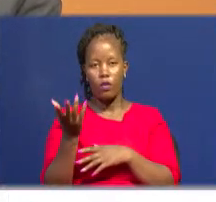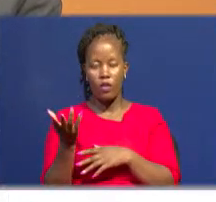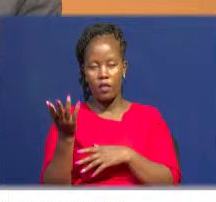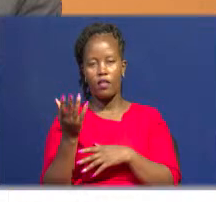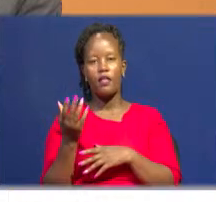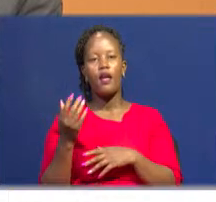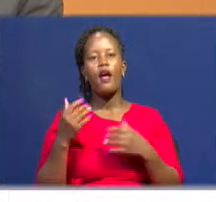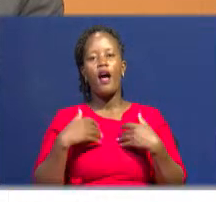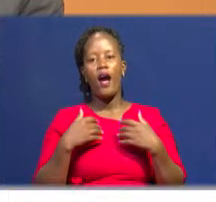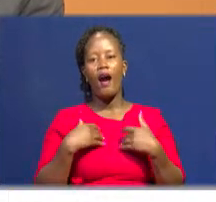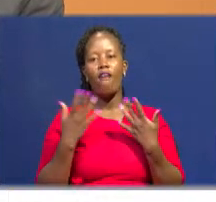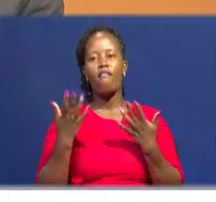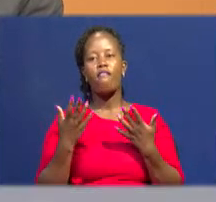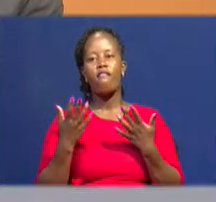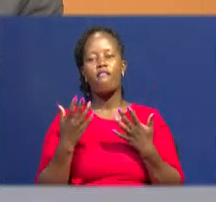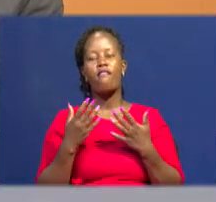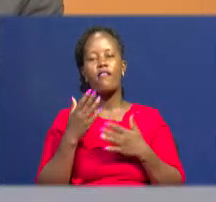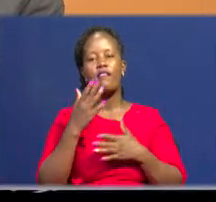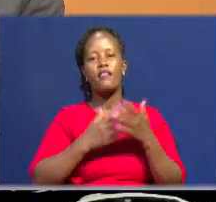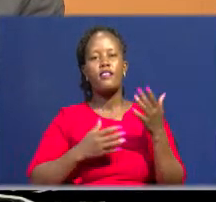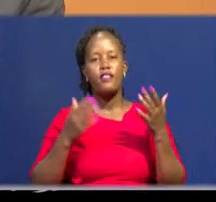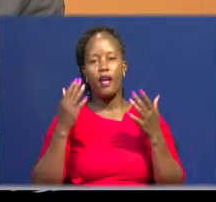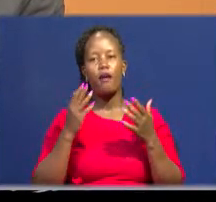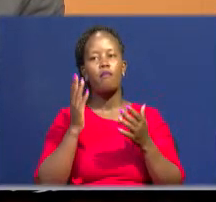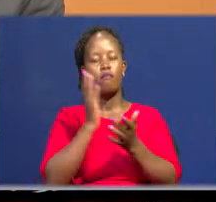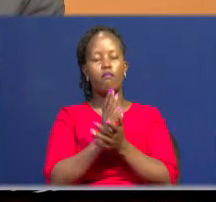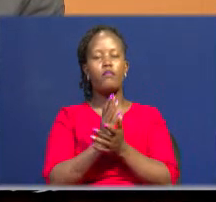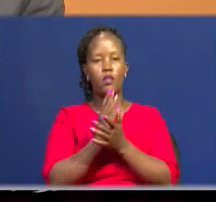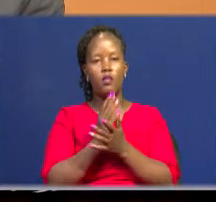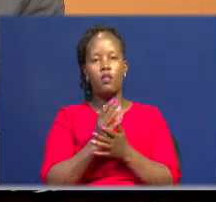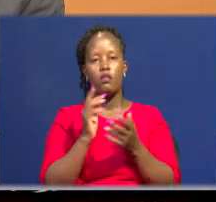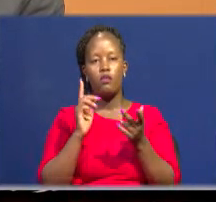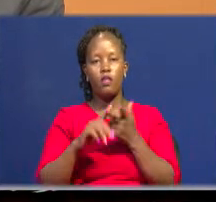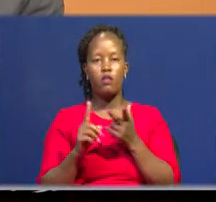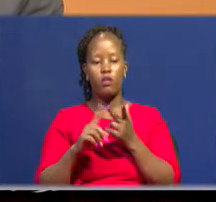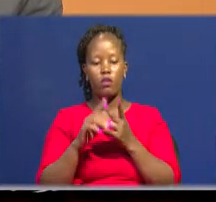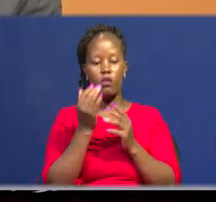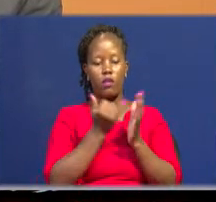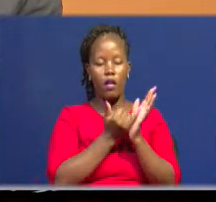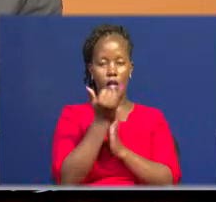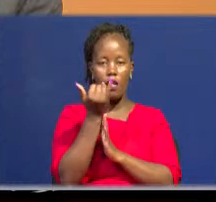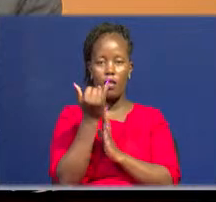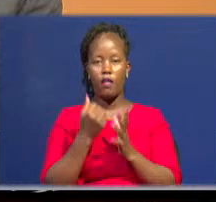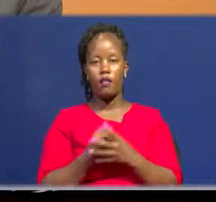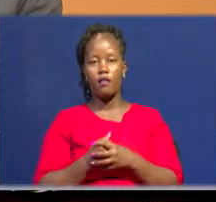have got some real high level of integrity?